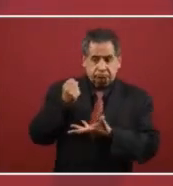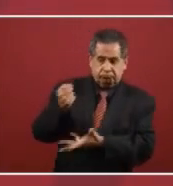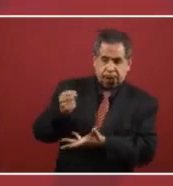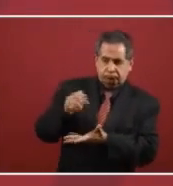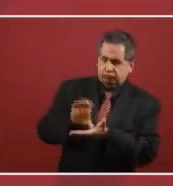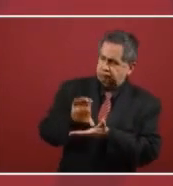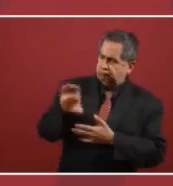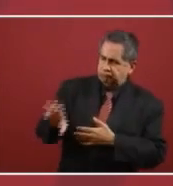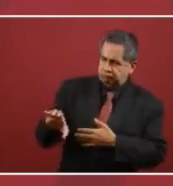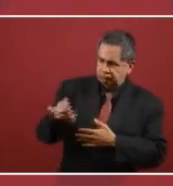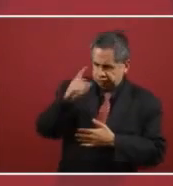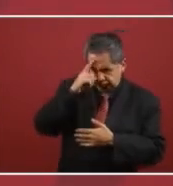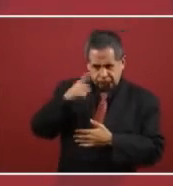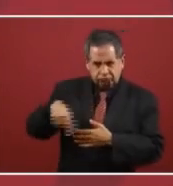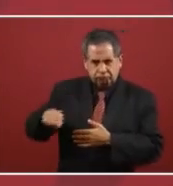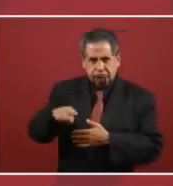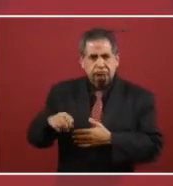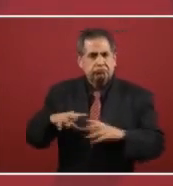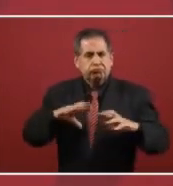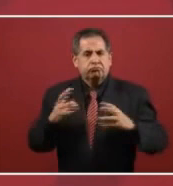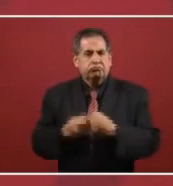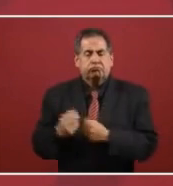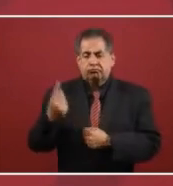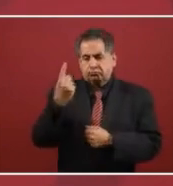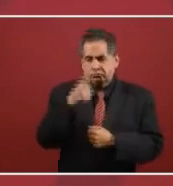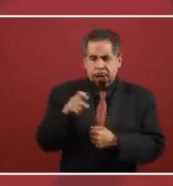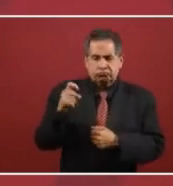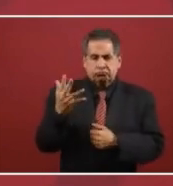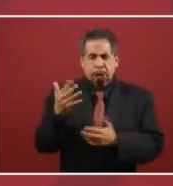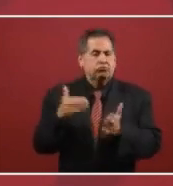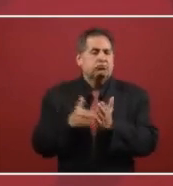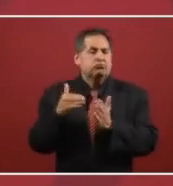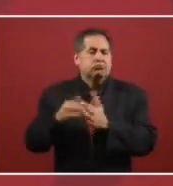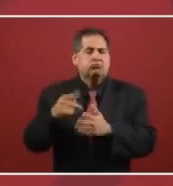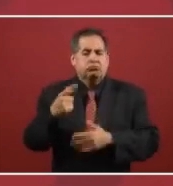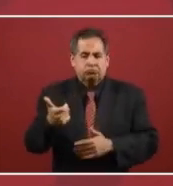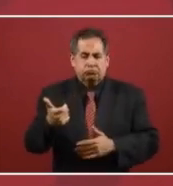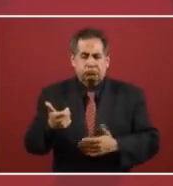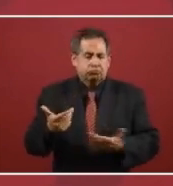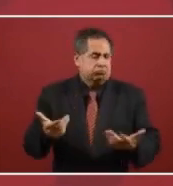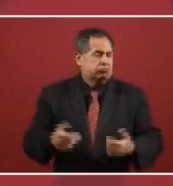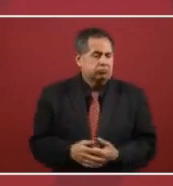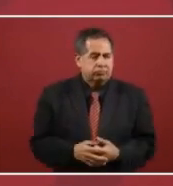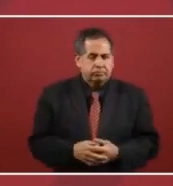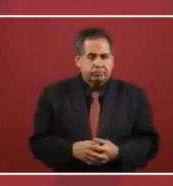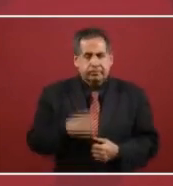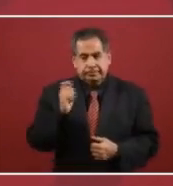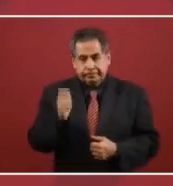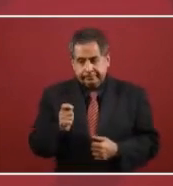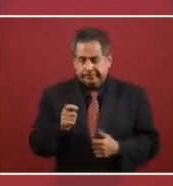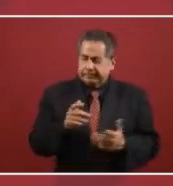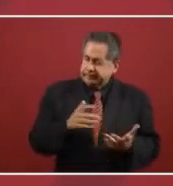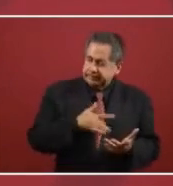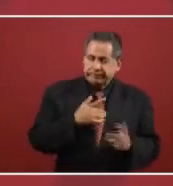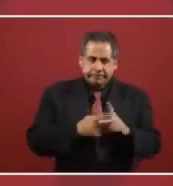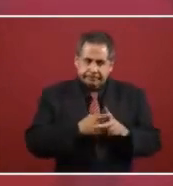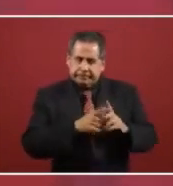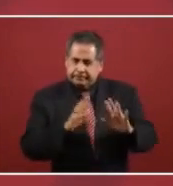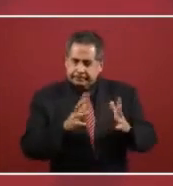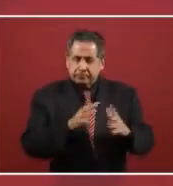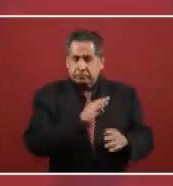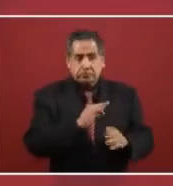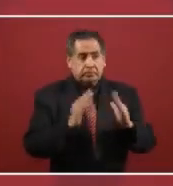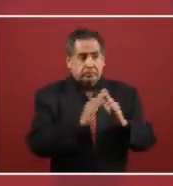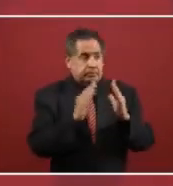their budget to 150 million, which is what